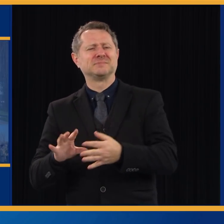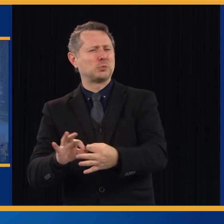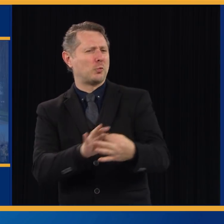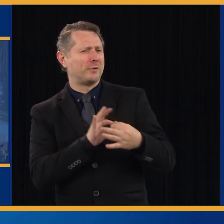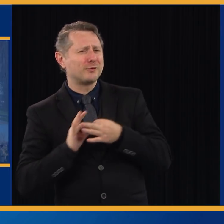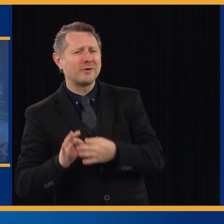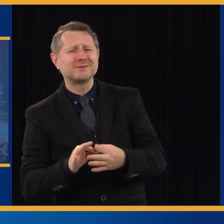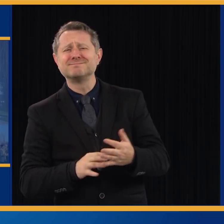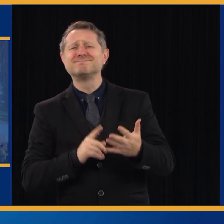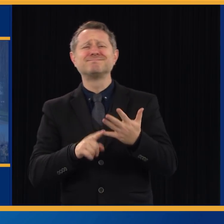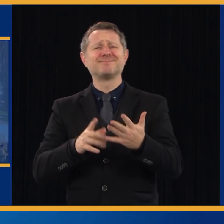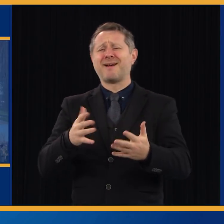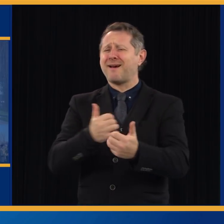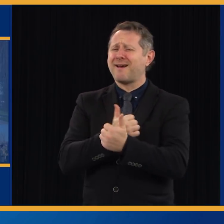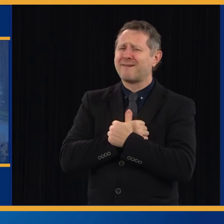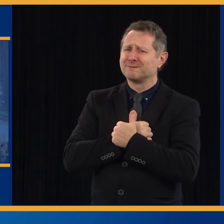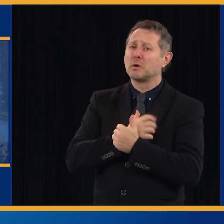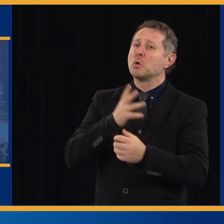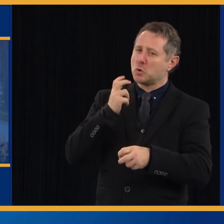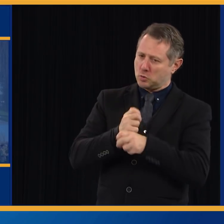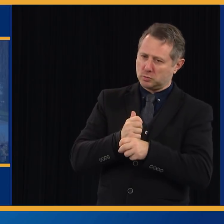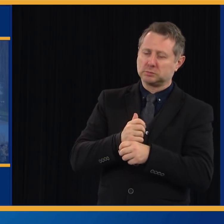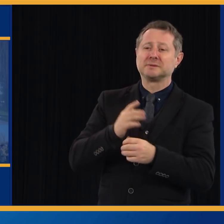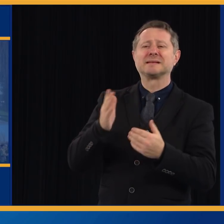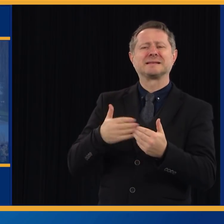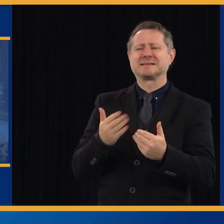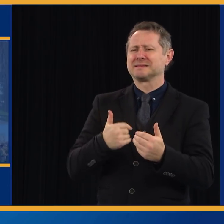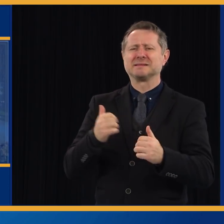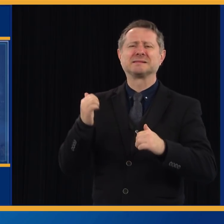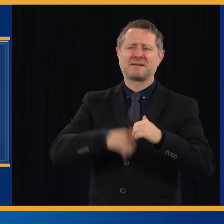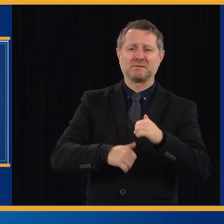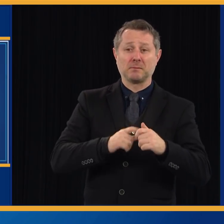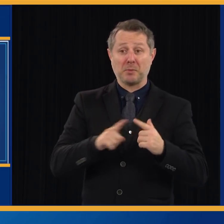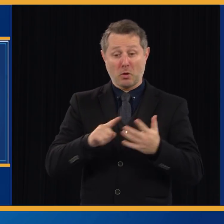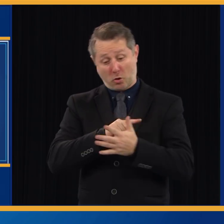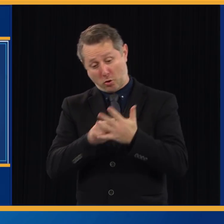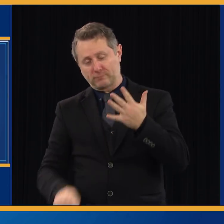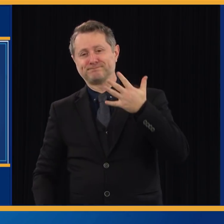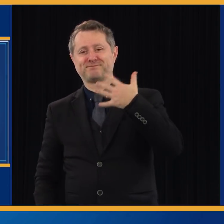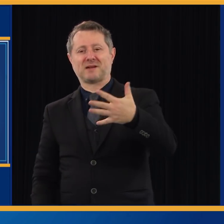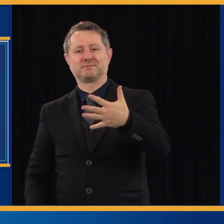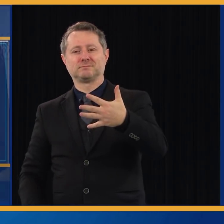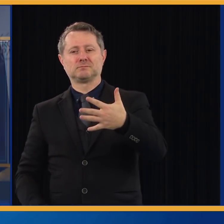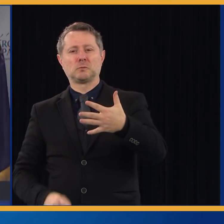being tough. But we're all of the above. That's why we're special. Let's take a few questions. I have to go down.